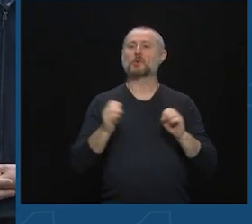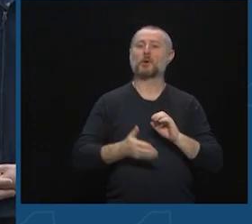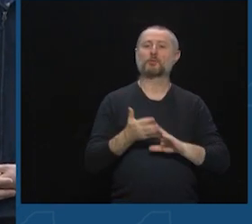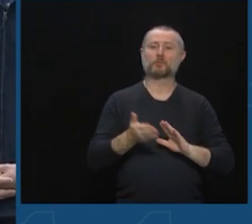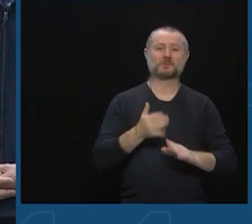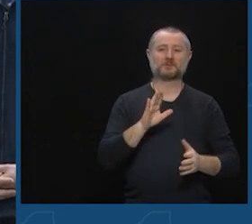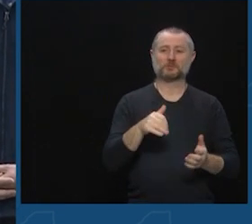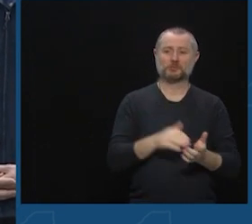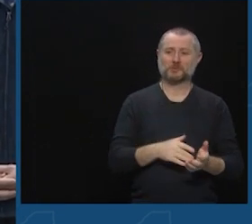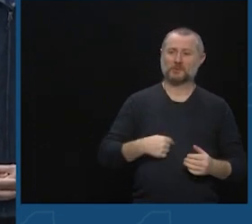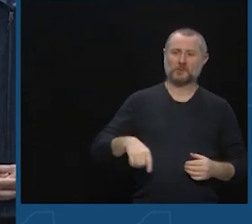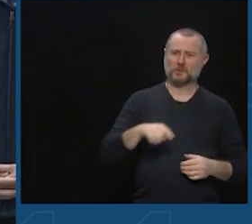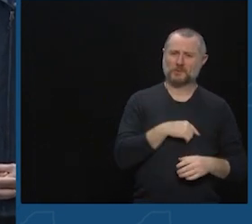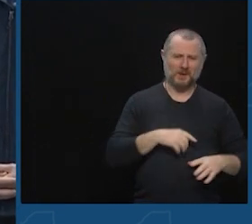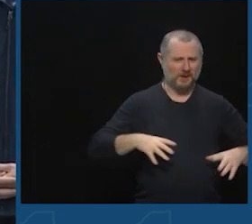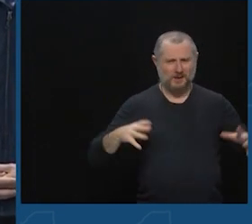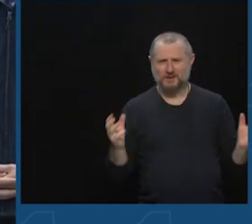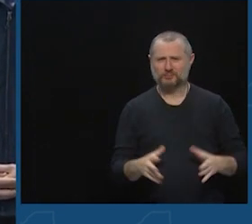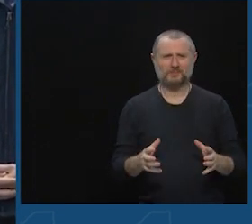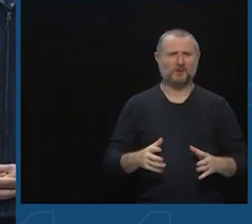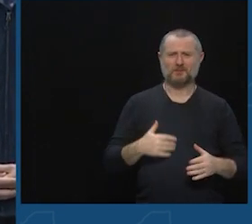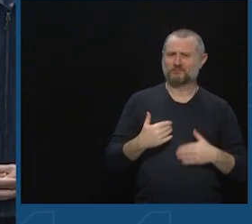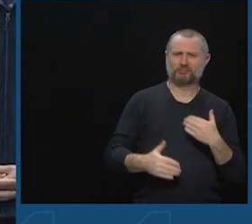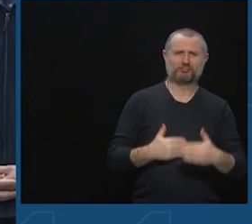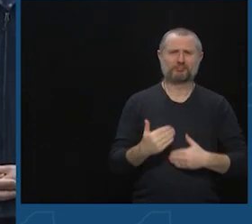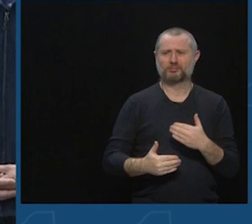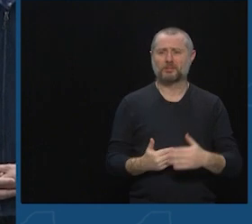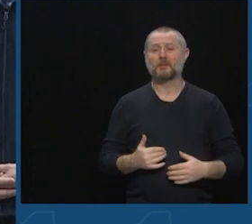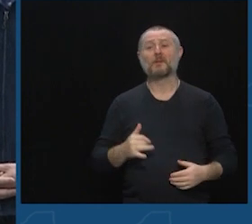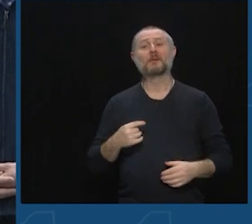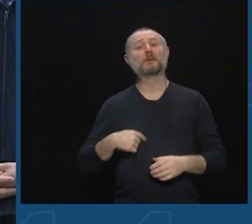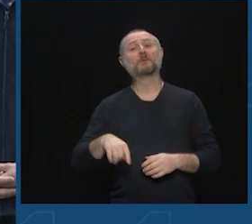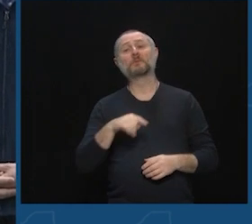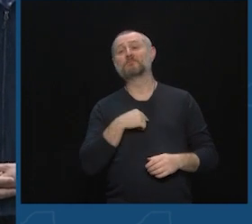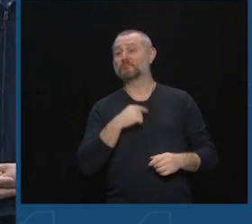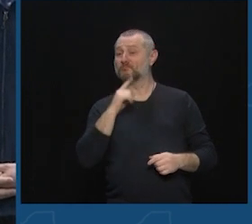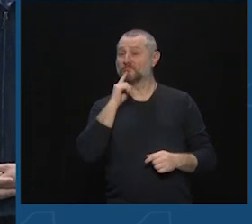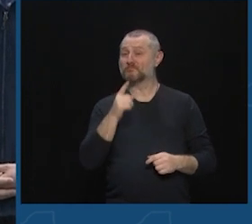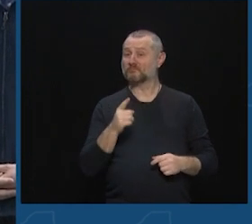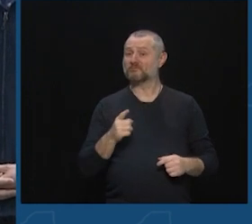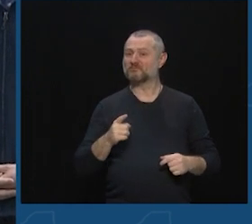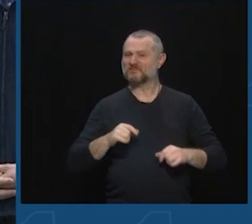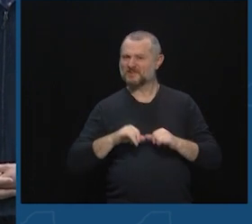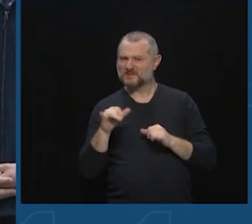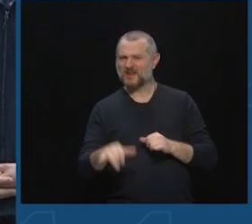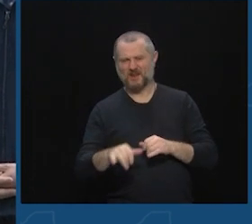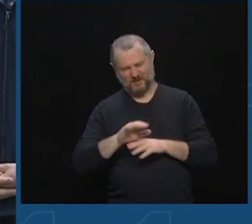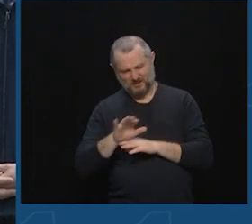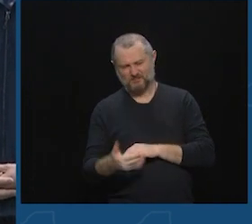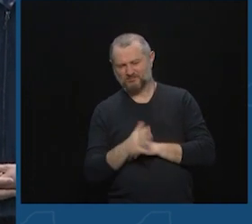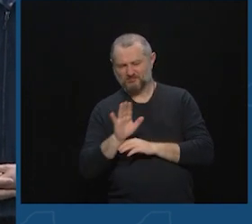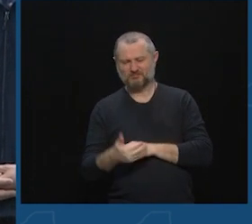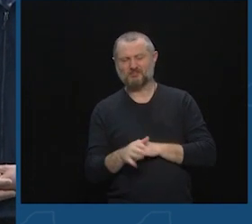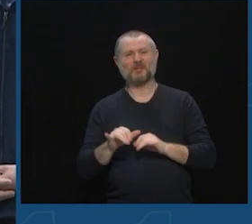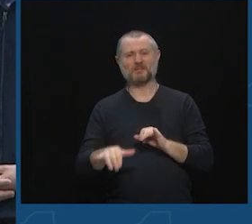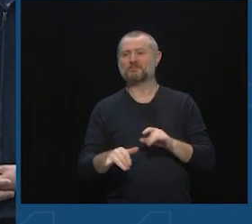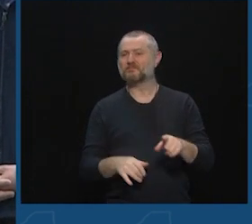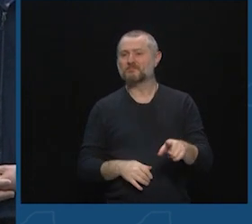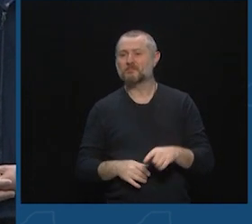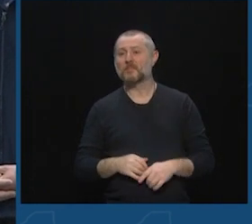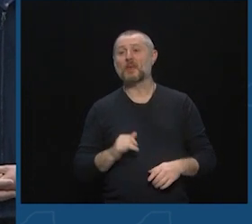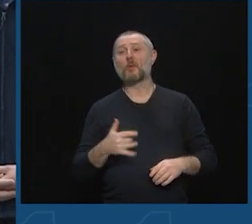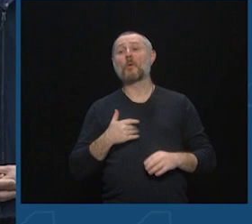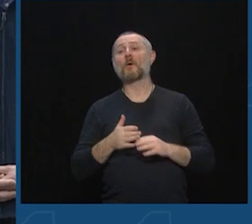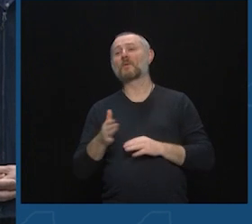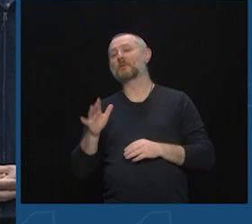since. We only go home when they go home. During the event, we had over 250